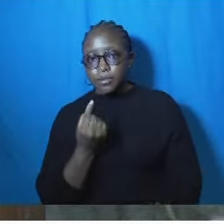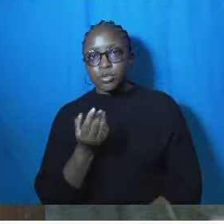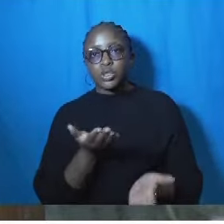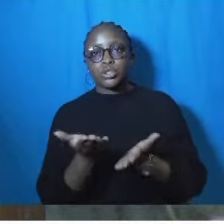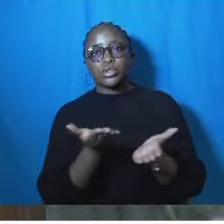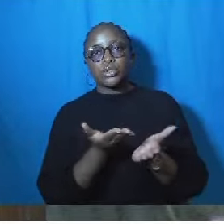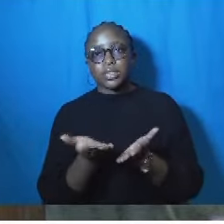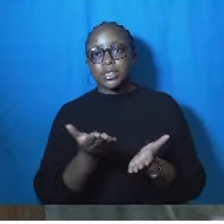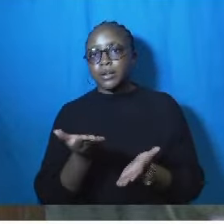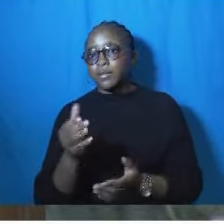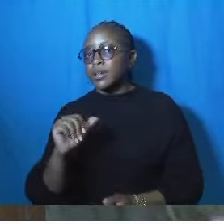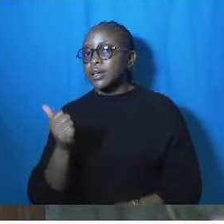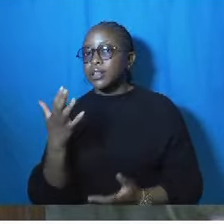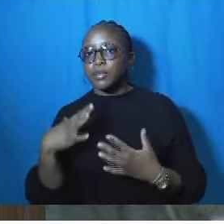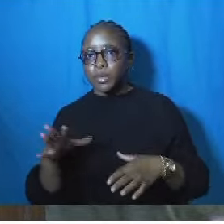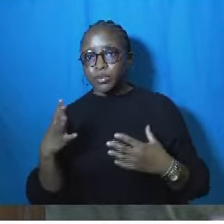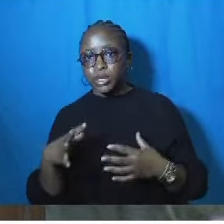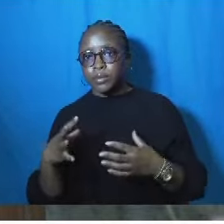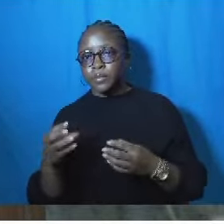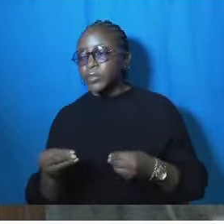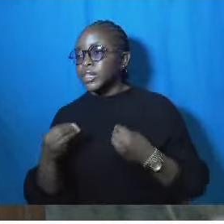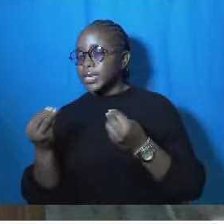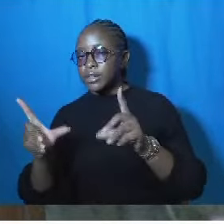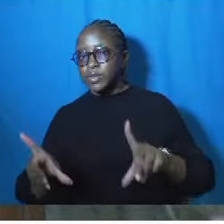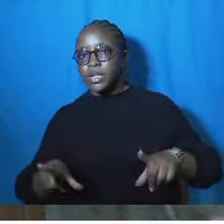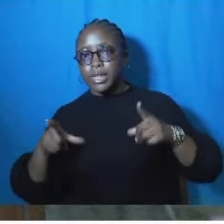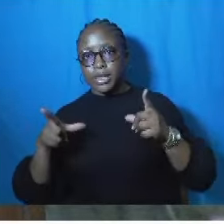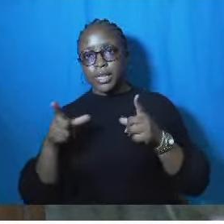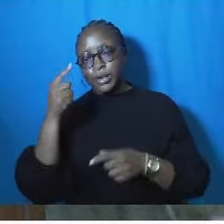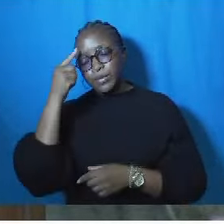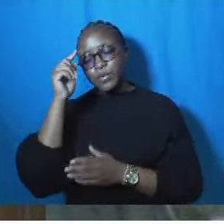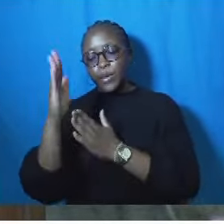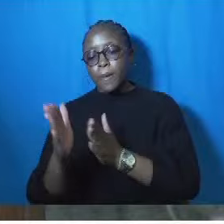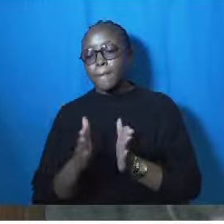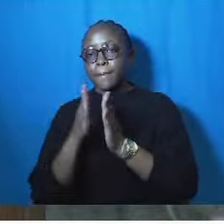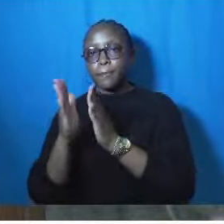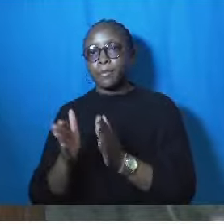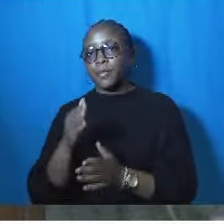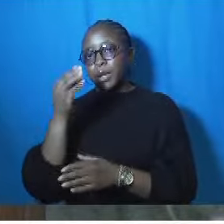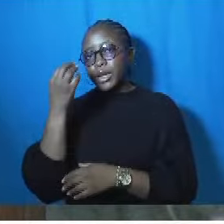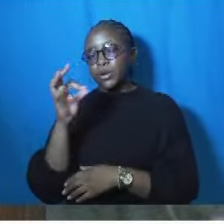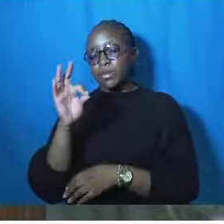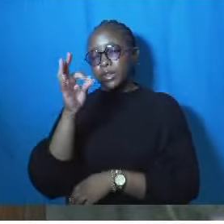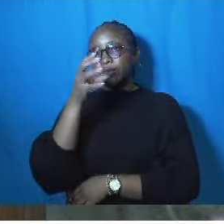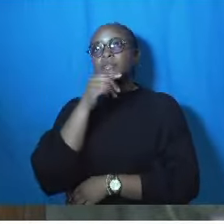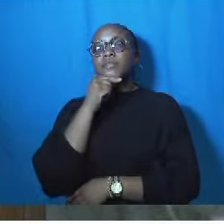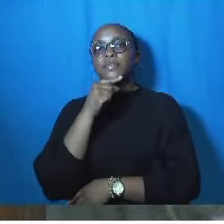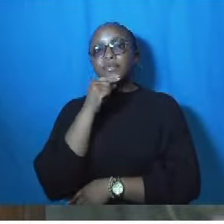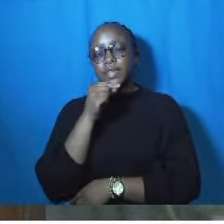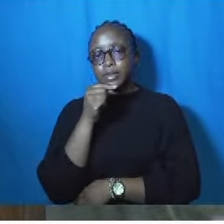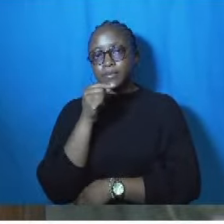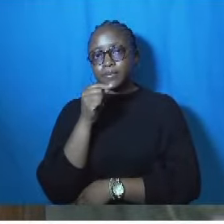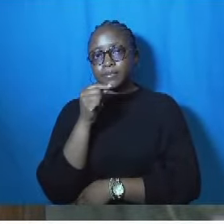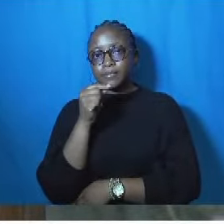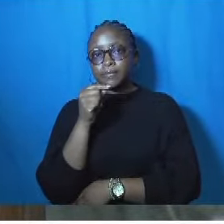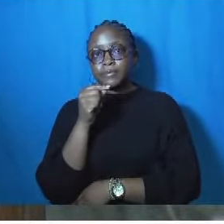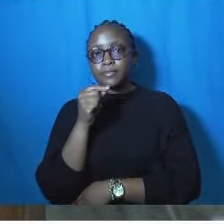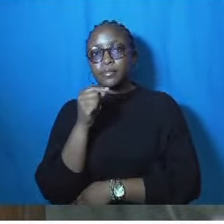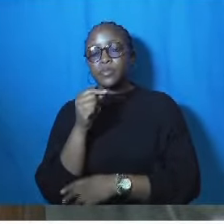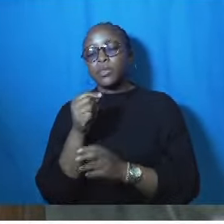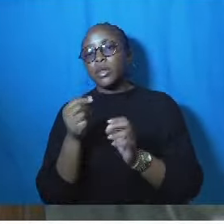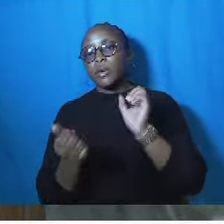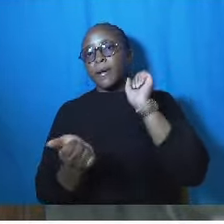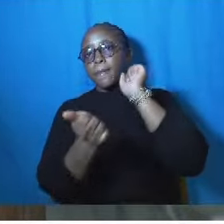life to the purpose and plan of the Father. So Paul is challenging the Romans that